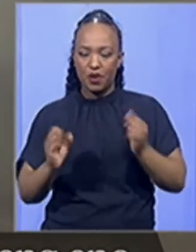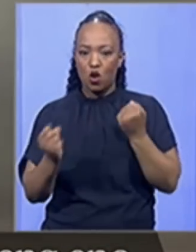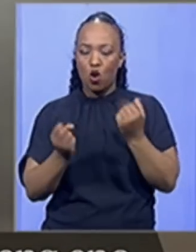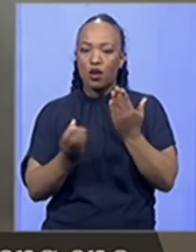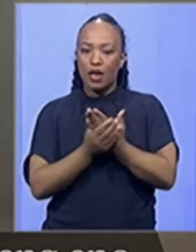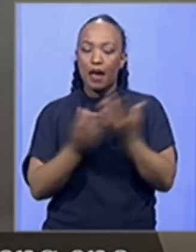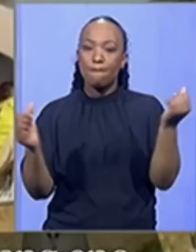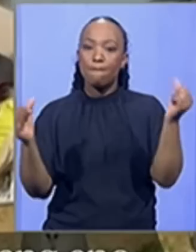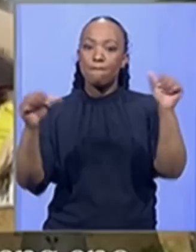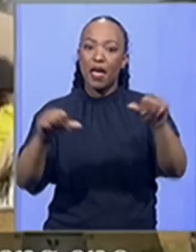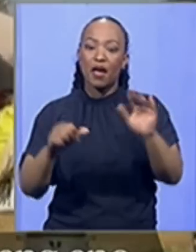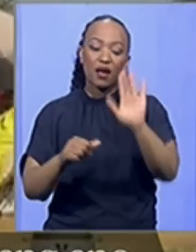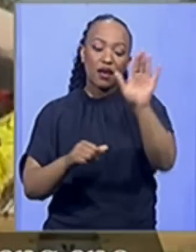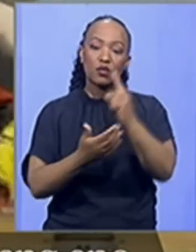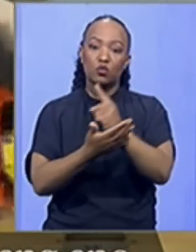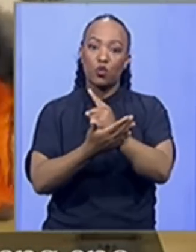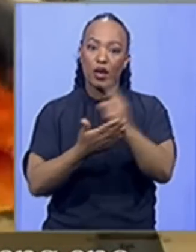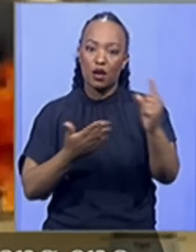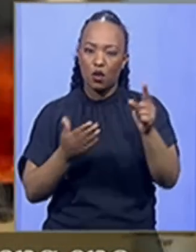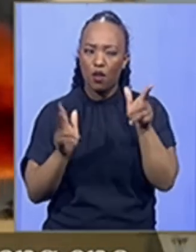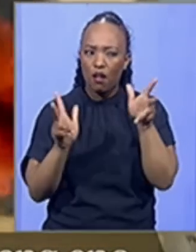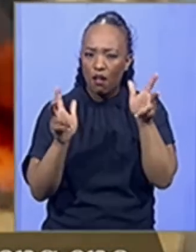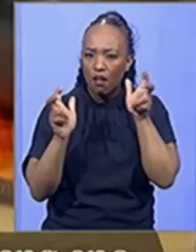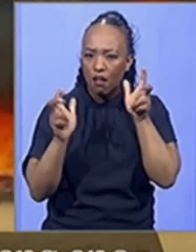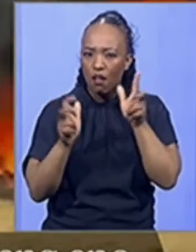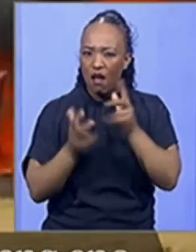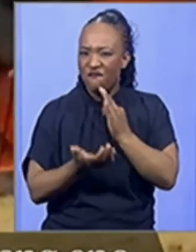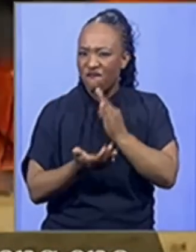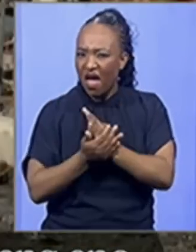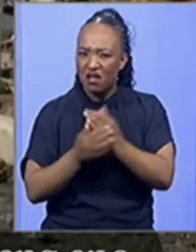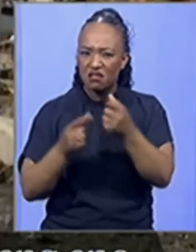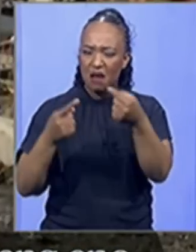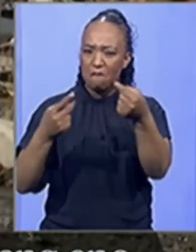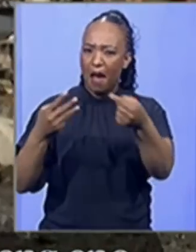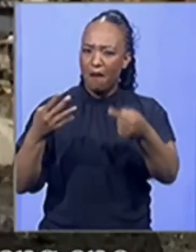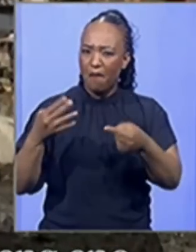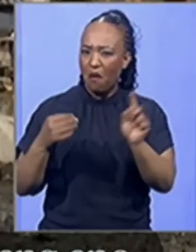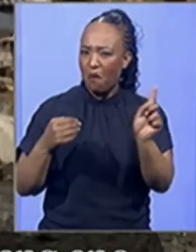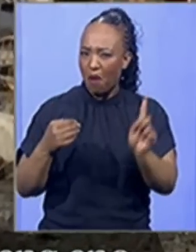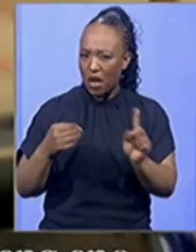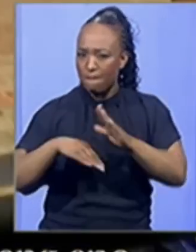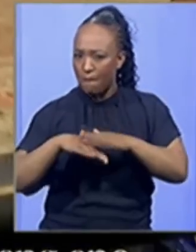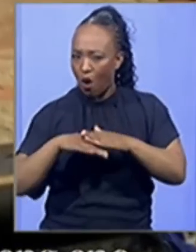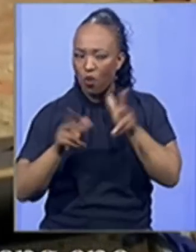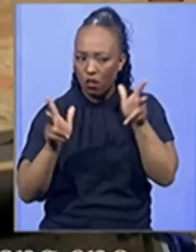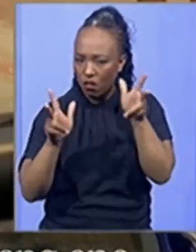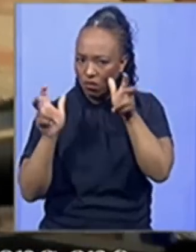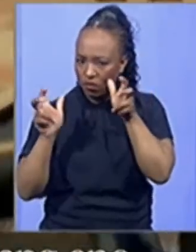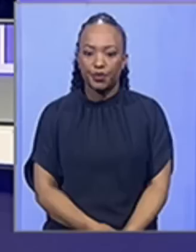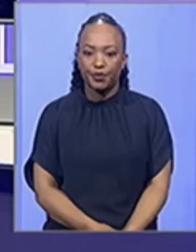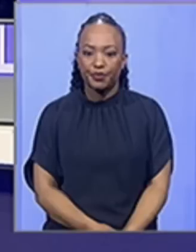kgotlatshekelo beke e tlang go go solofetsweng dintlha ka ga tiriso dikgoka ya moreri ono di tla tlhagelelang gone.